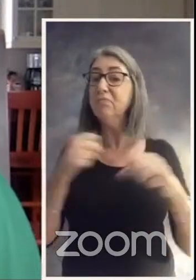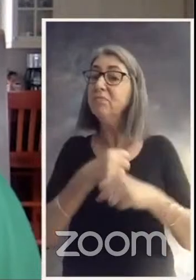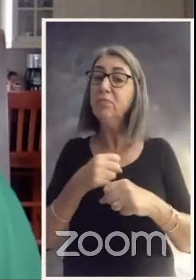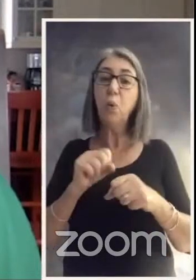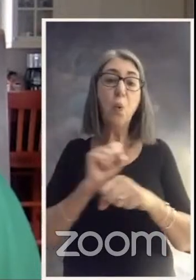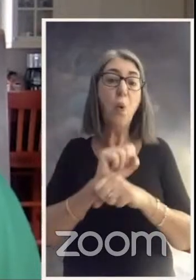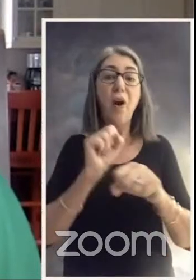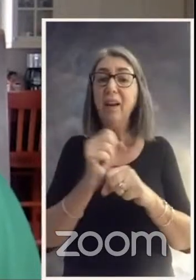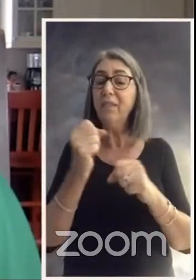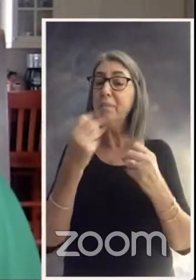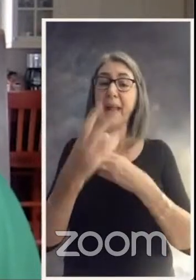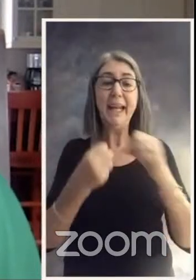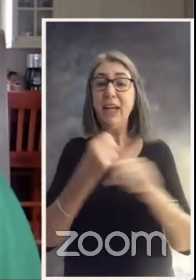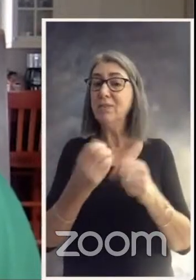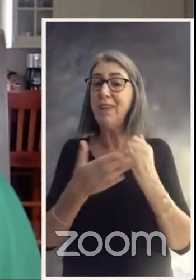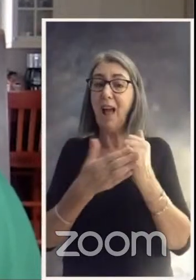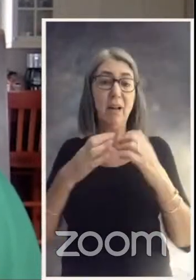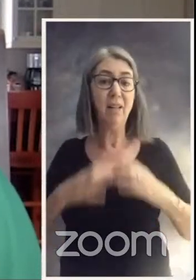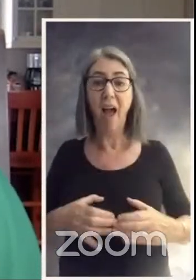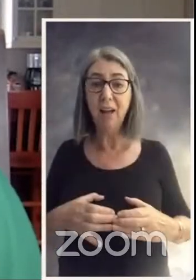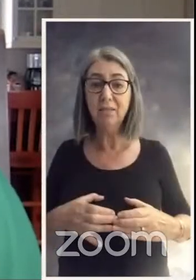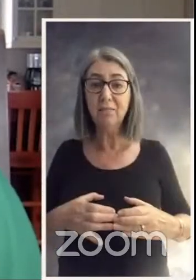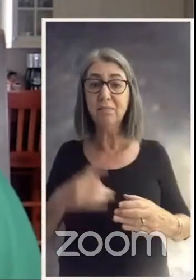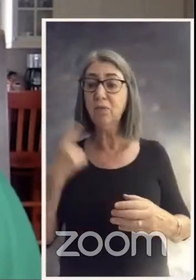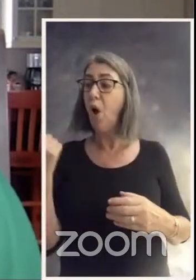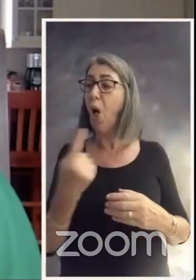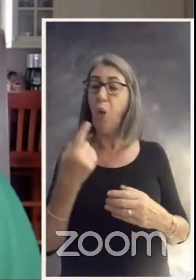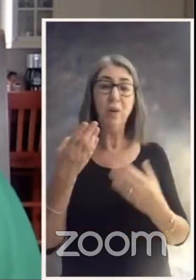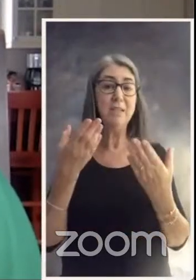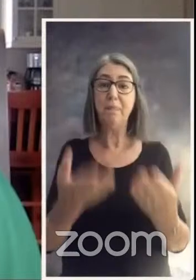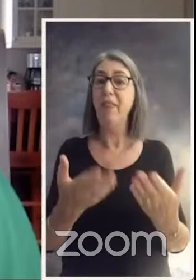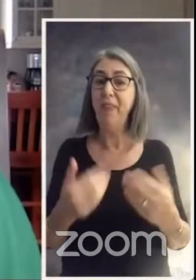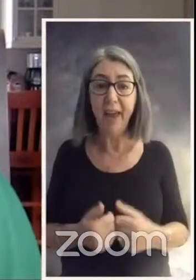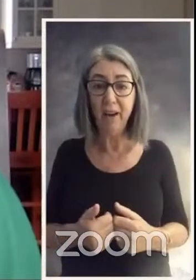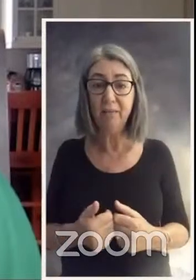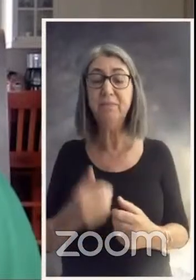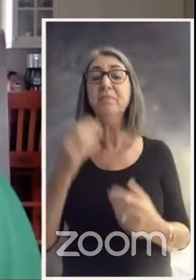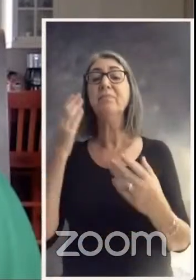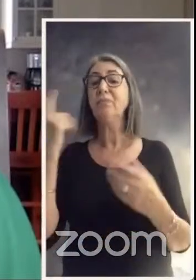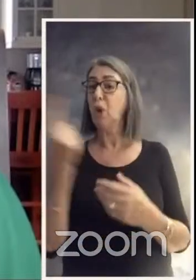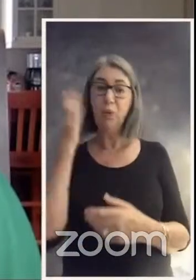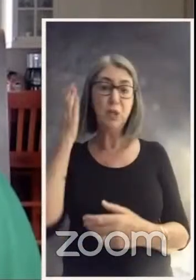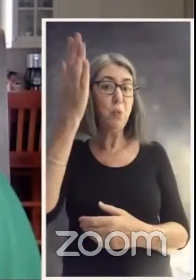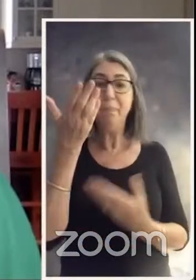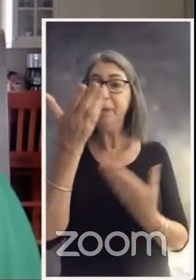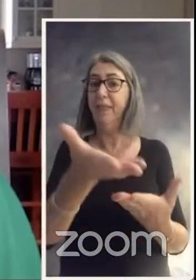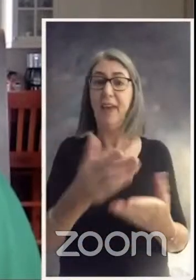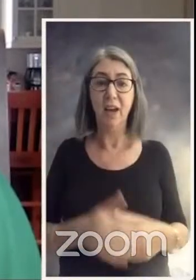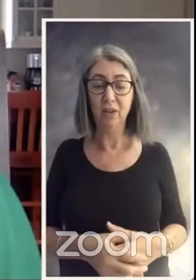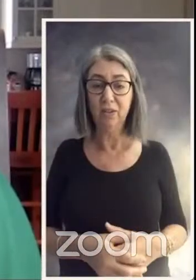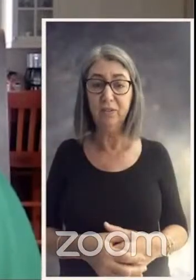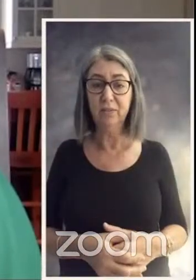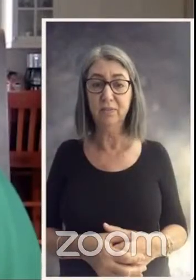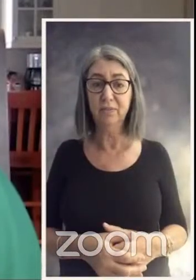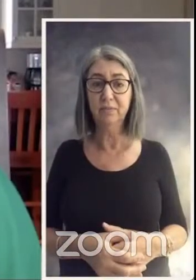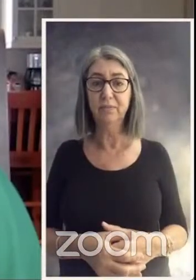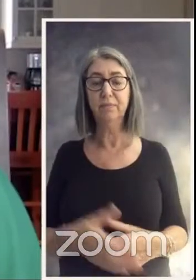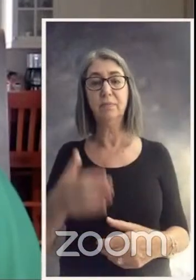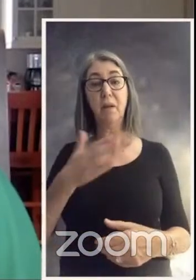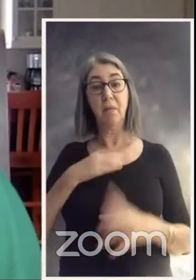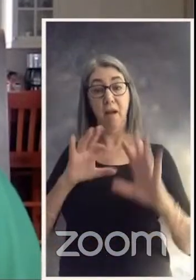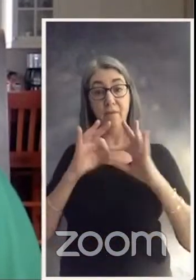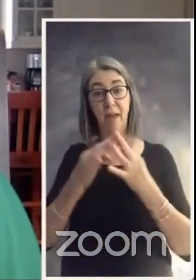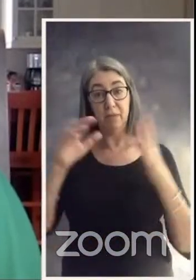for decades helping clients. They've always been there and always will be there.